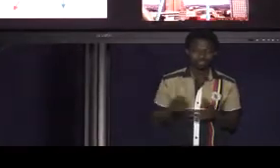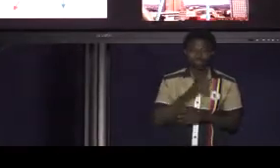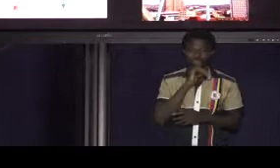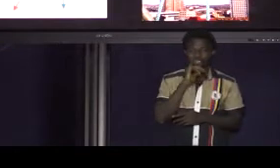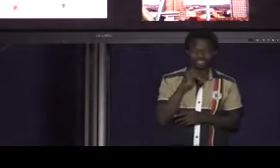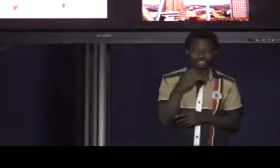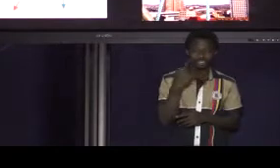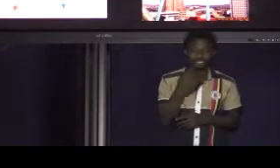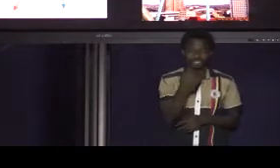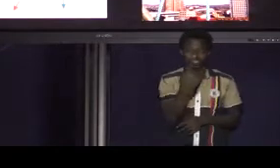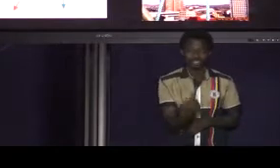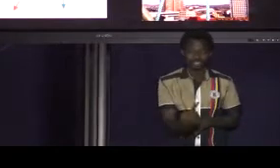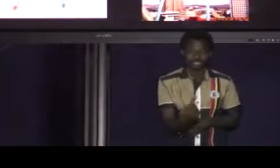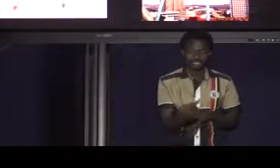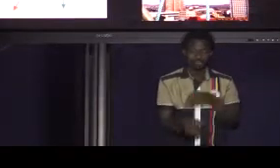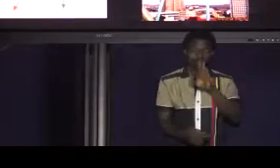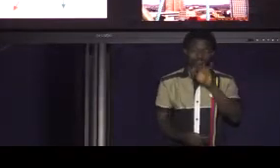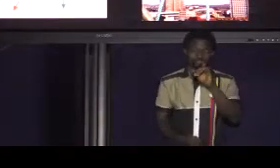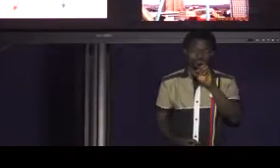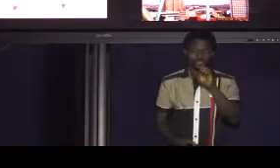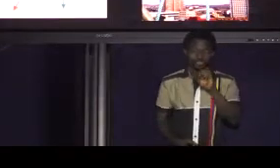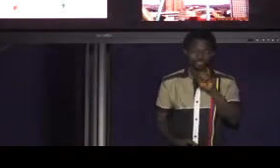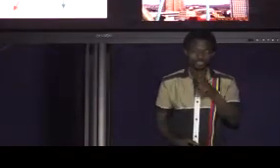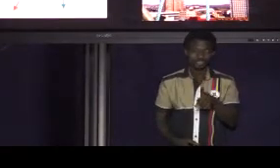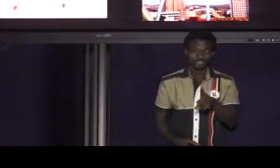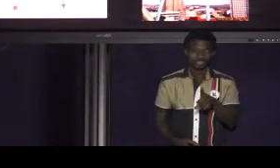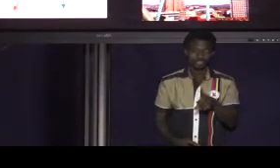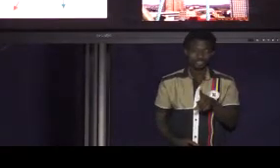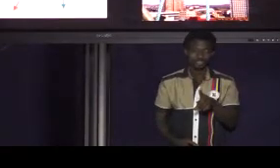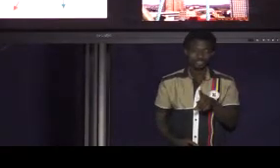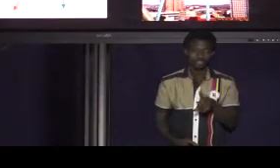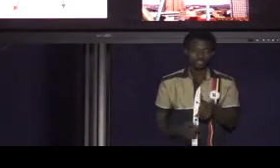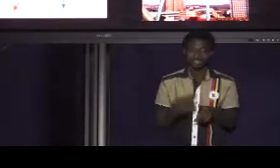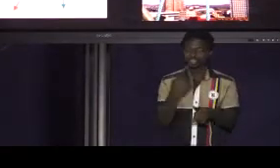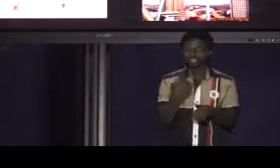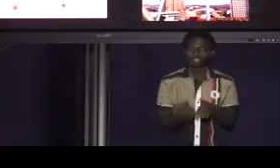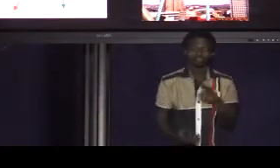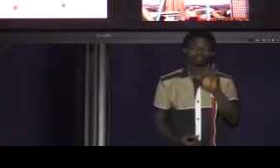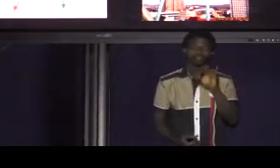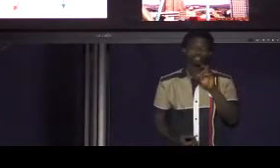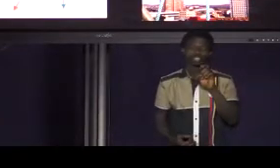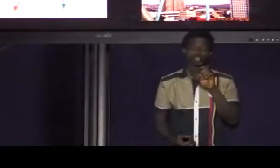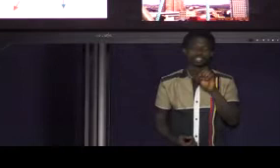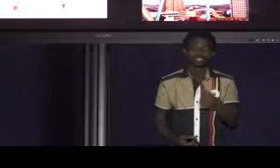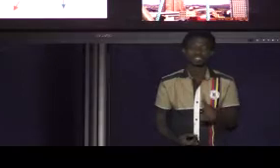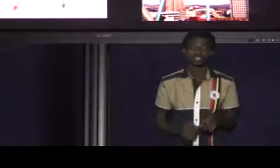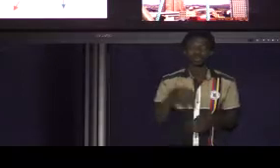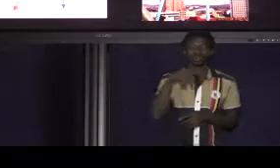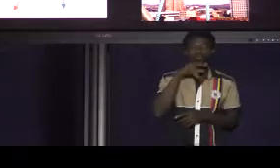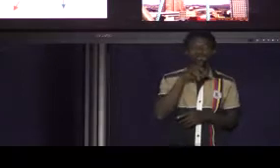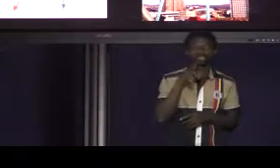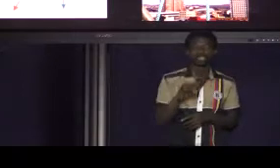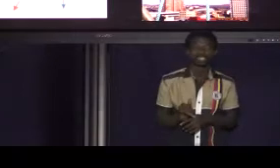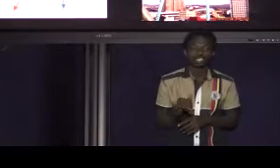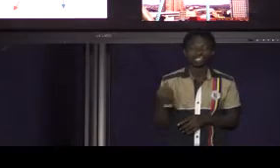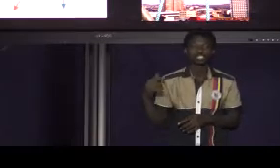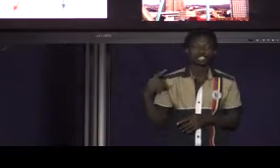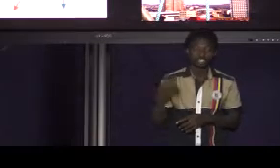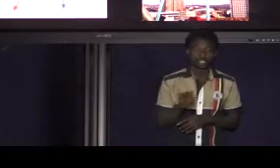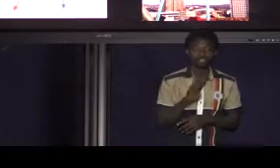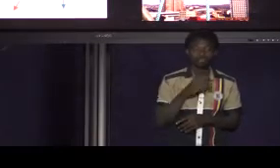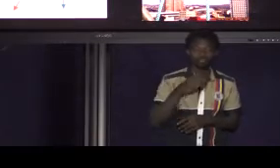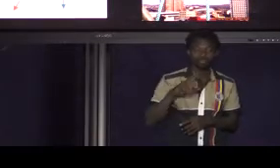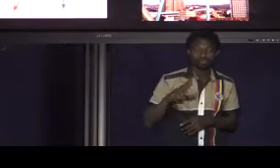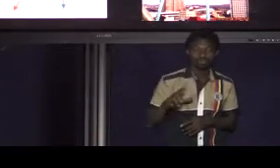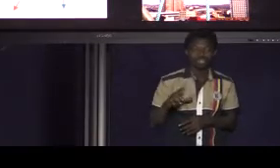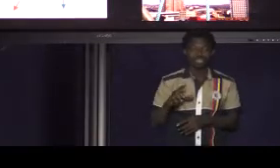the single fixed pulley. Say that. The single fixed pulley. Single fixed pulley, the wheel is